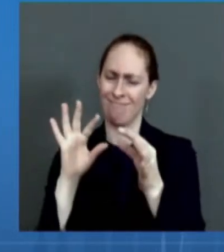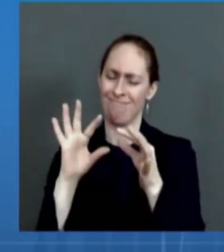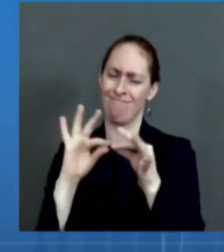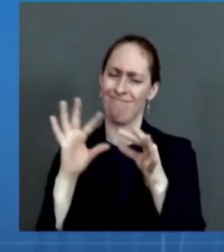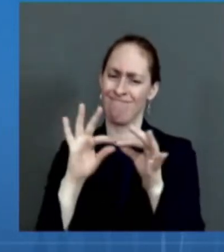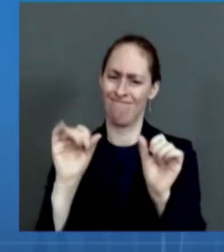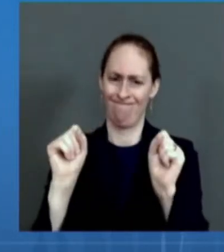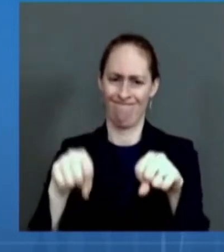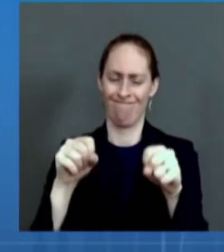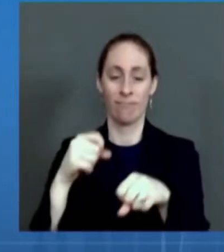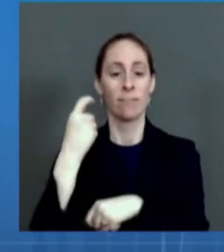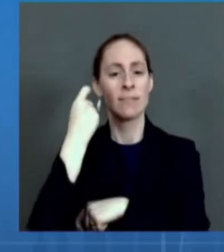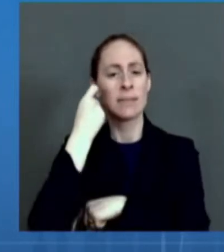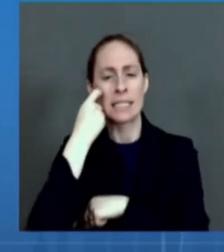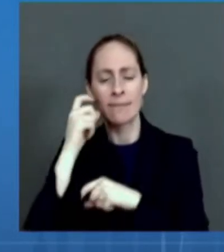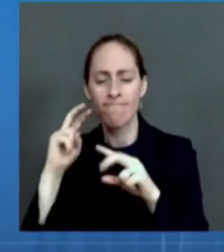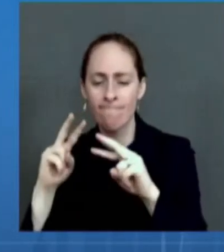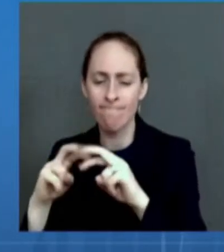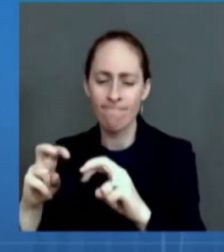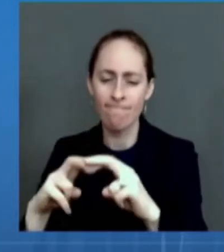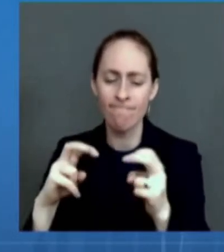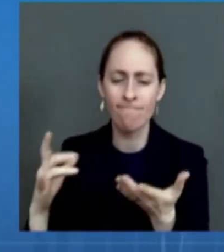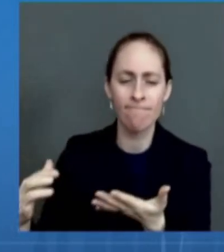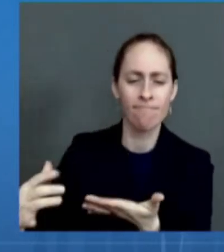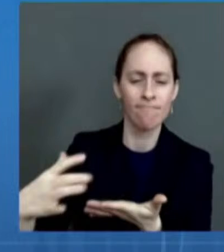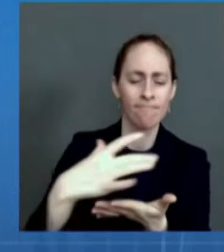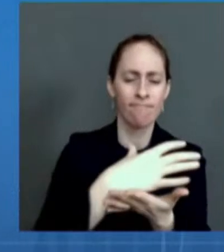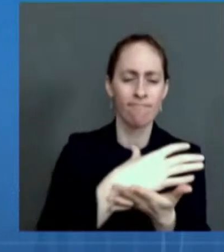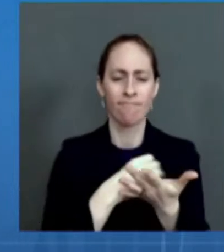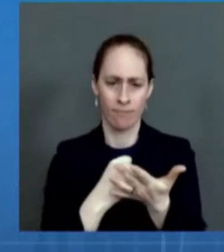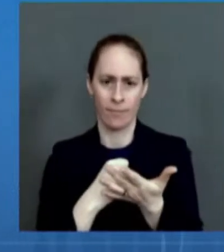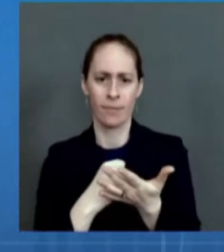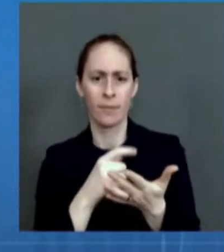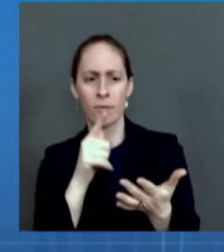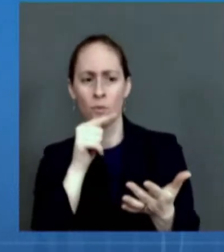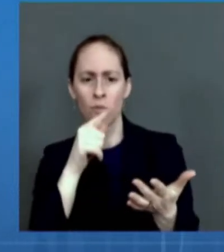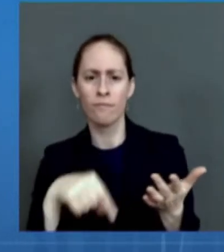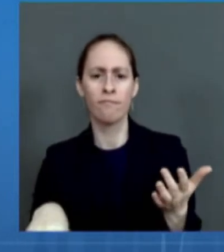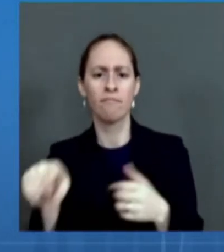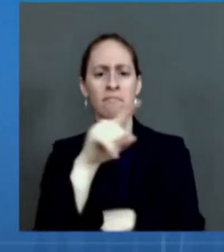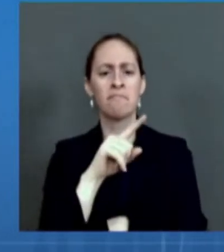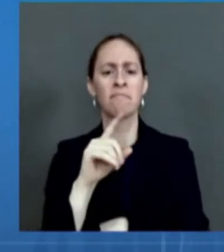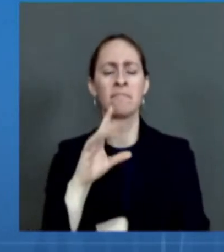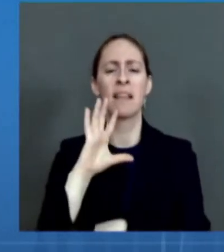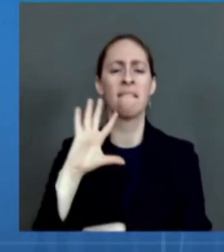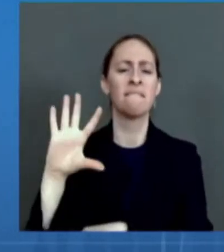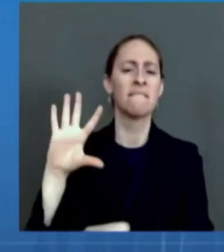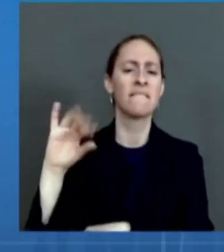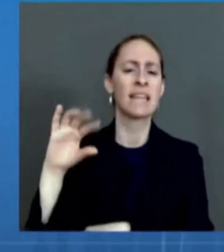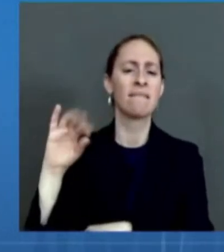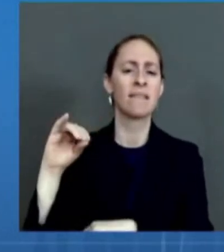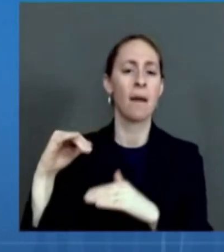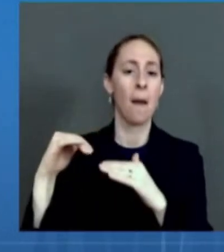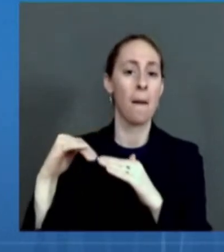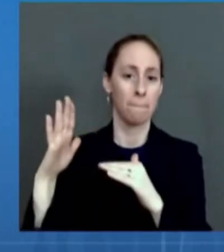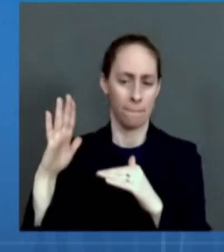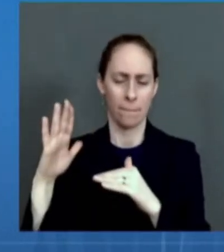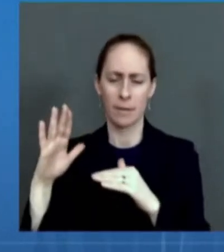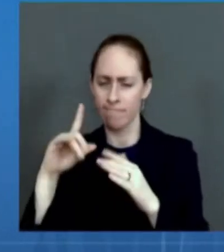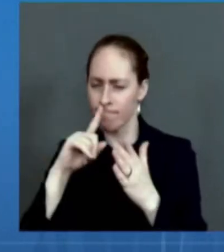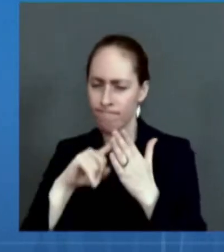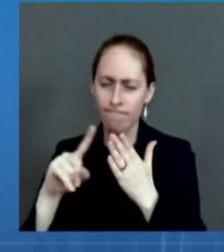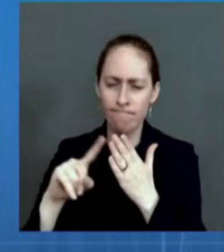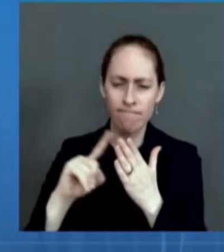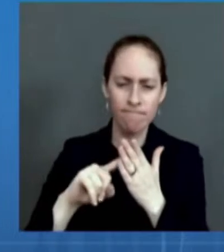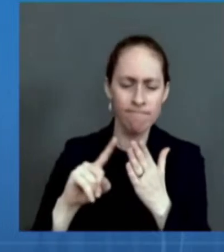individuals 50 years of age or over who received the booster about 5 months after a second dose of the Pfizer-BioNTech.